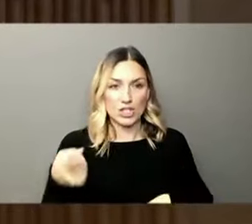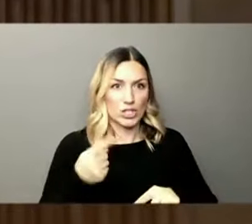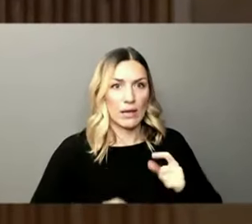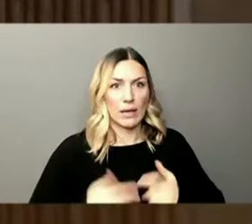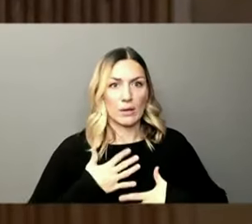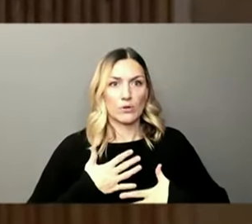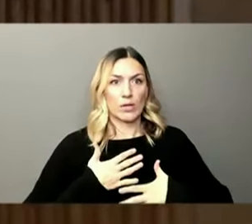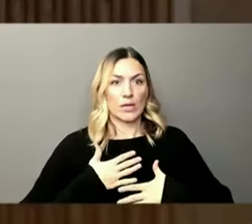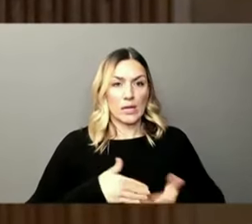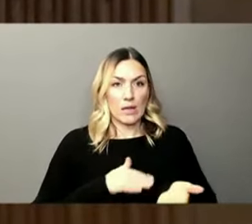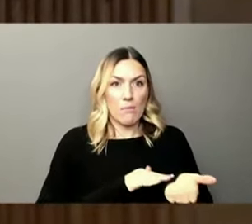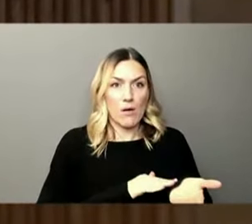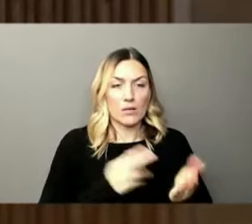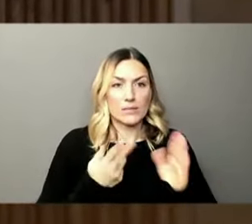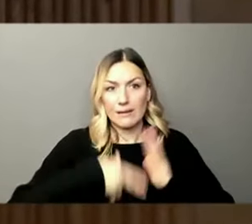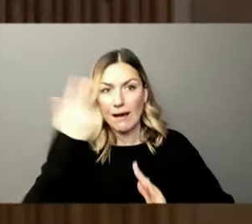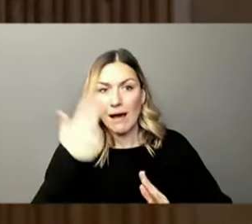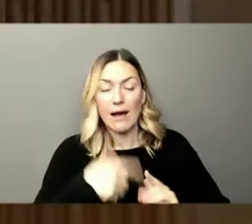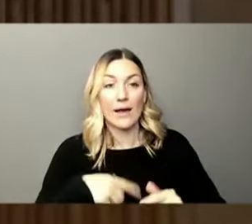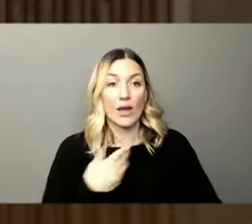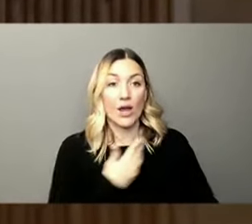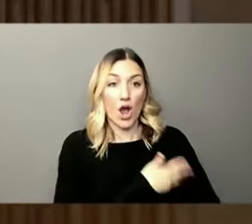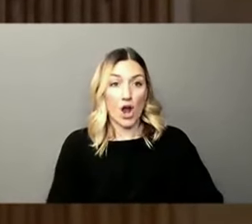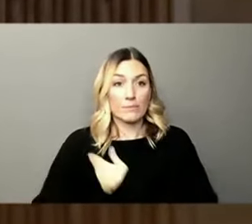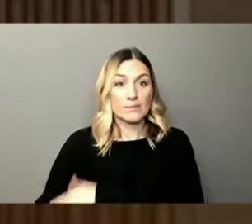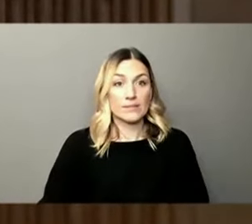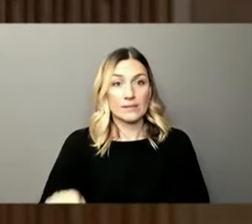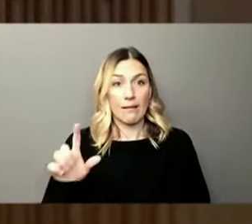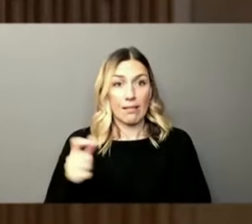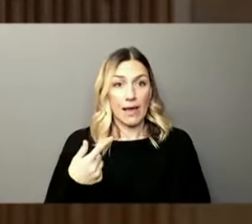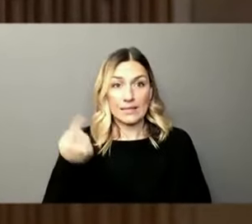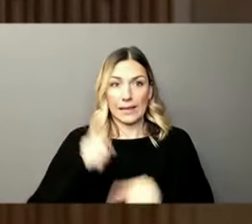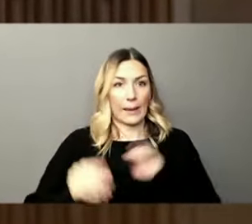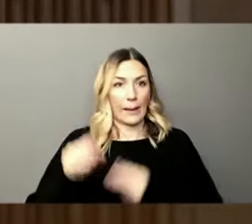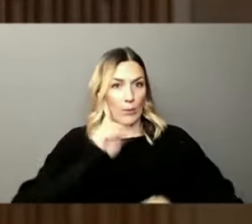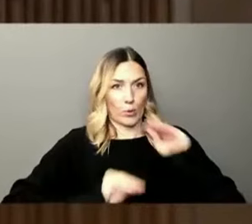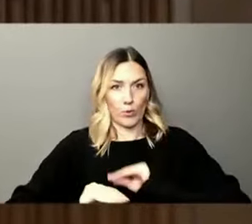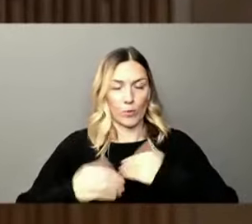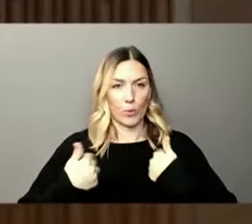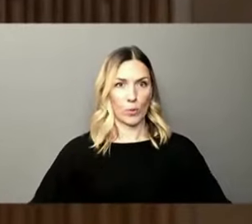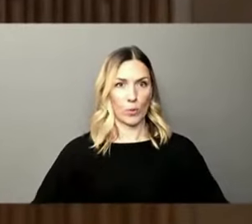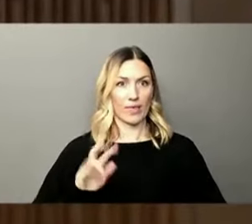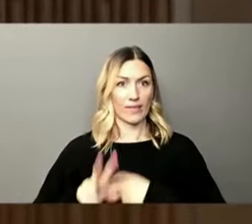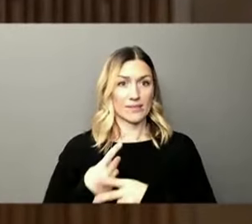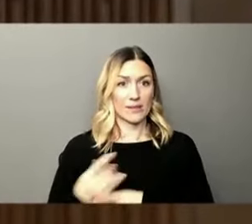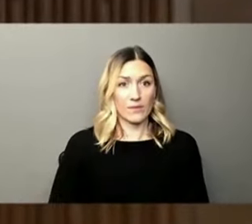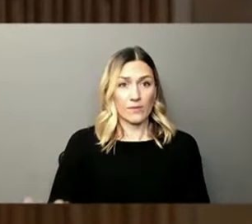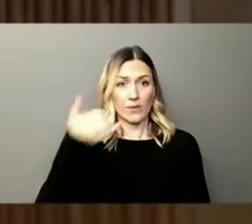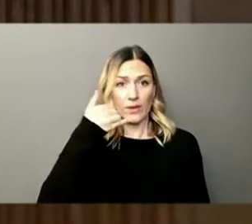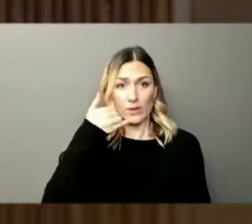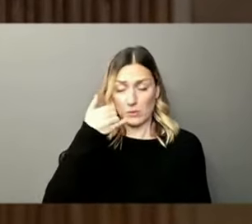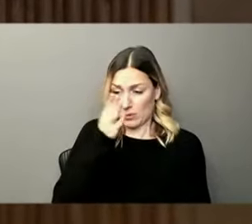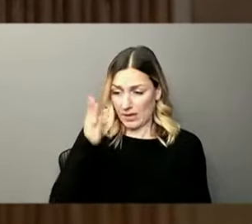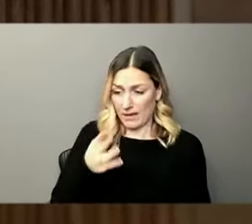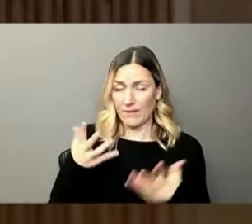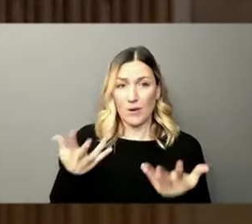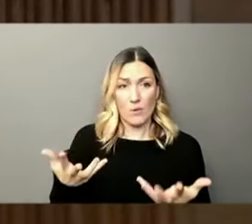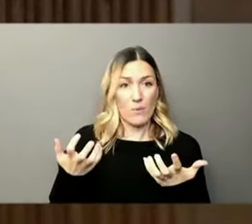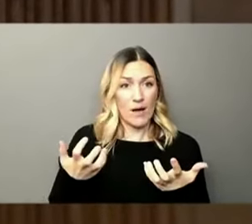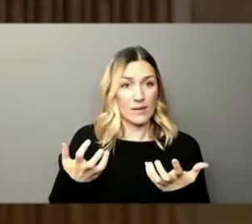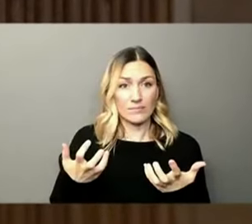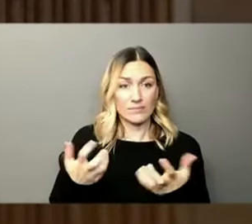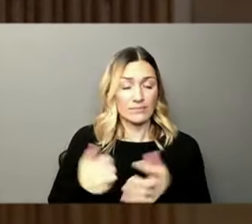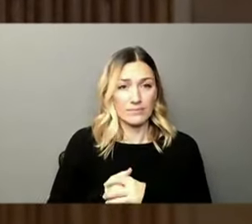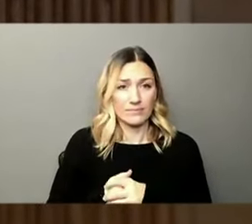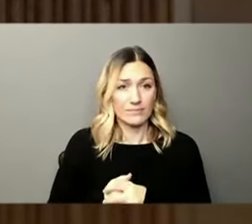pulse was extremely high, and her arms and legs were locked in place. This is the kind of phone call no parent ever wants to receive. After seeing she